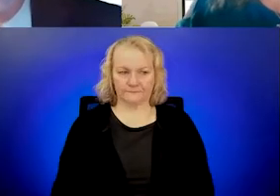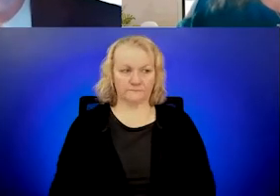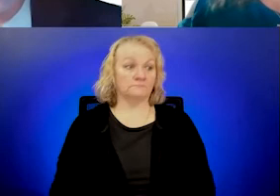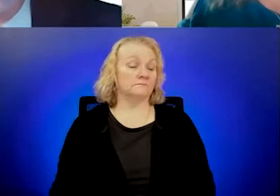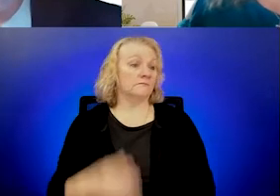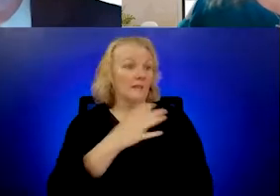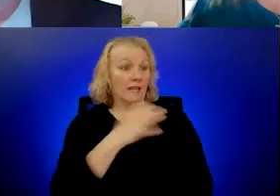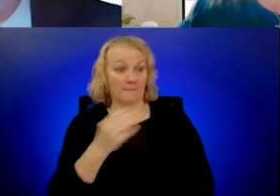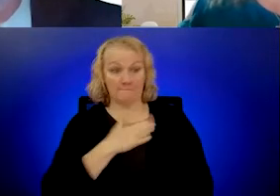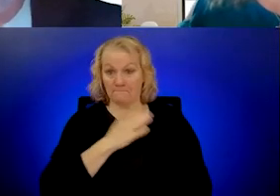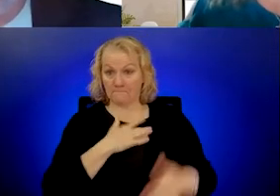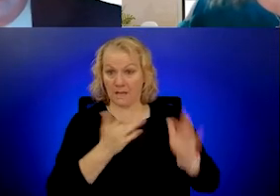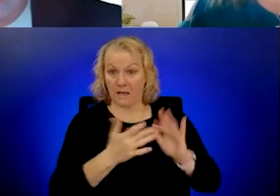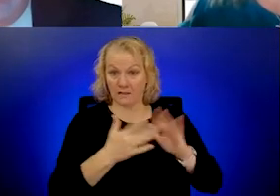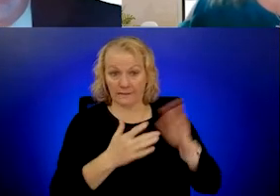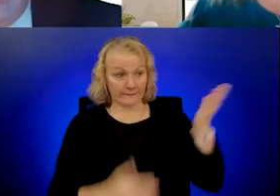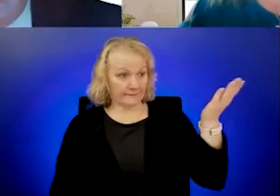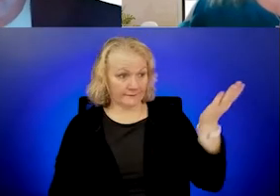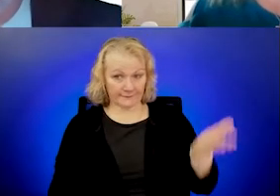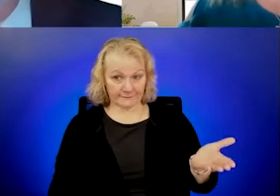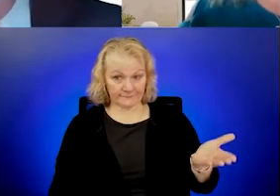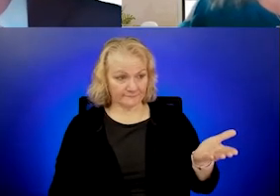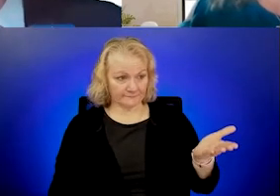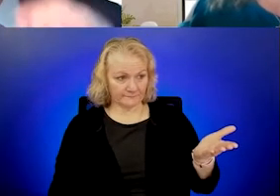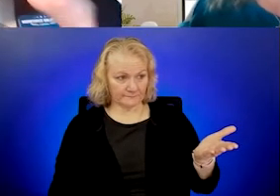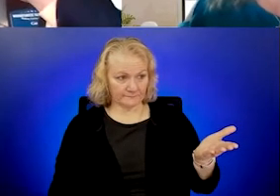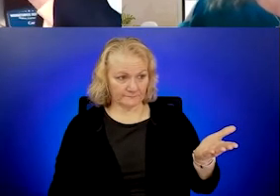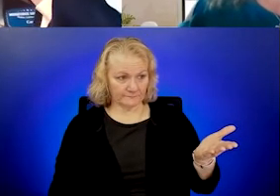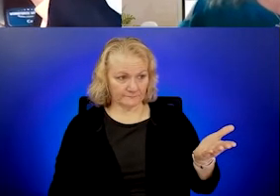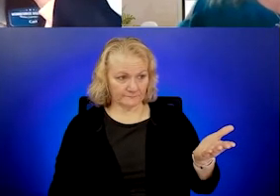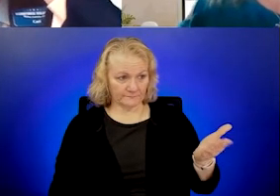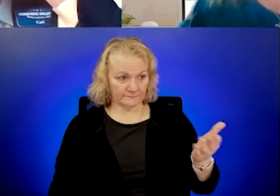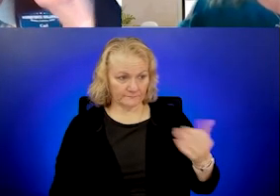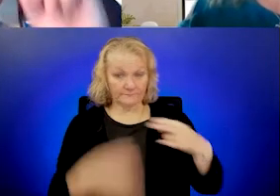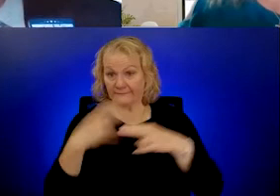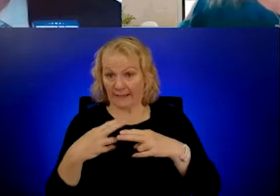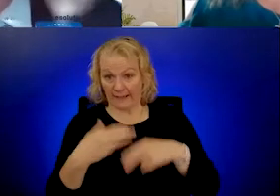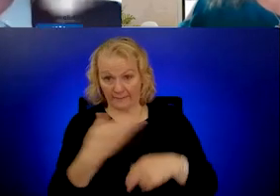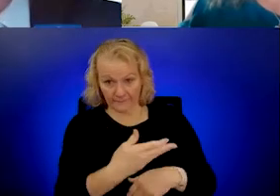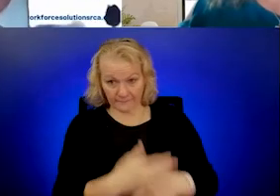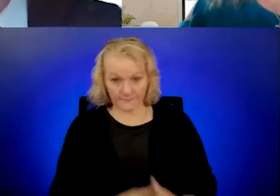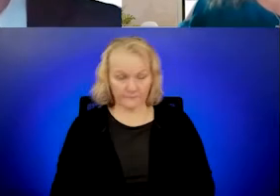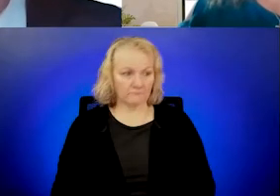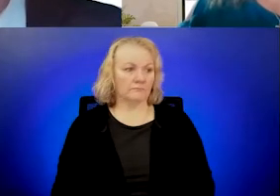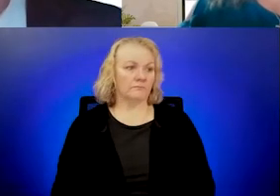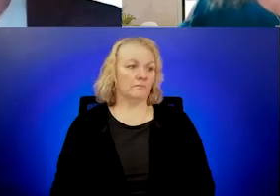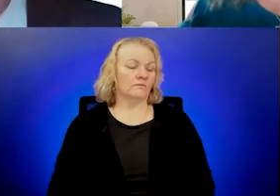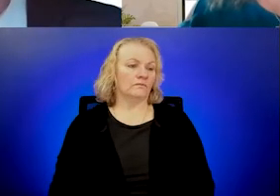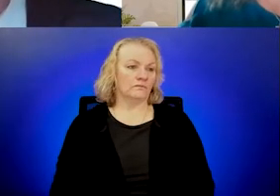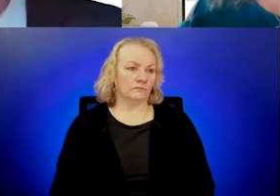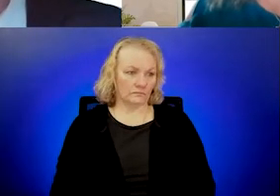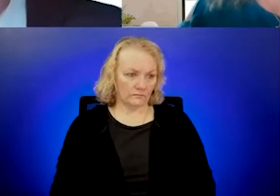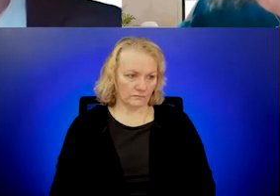And then my information, you can always reach out to me. My name's Giovanne, and I'm the Community Outreach and